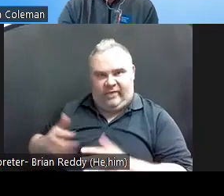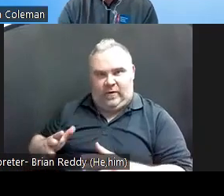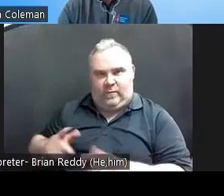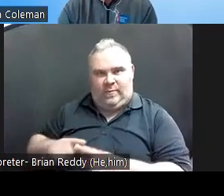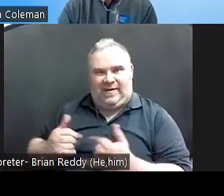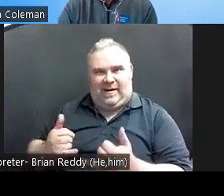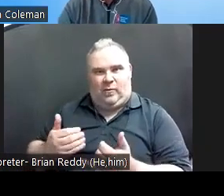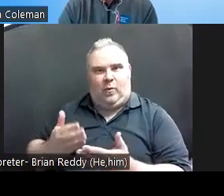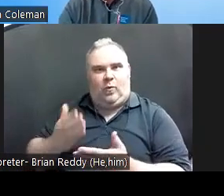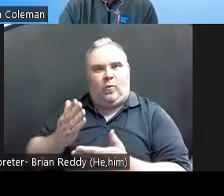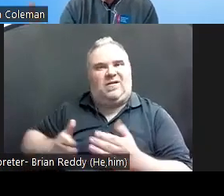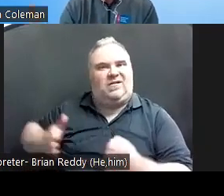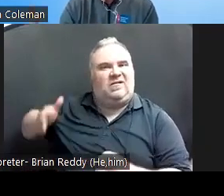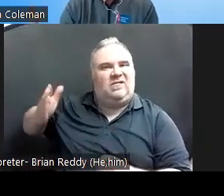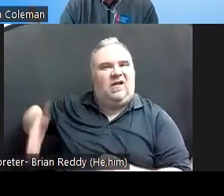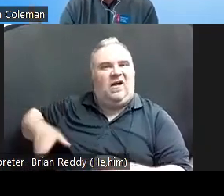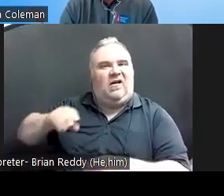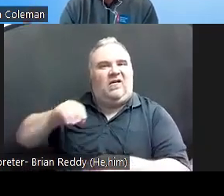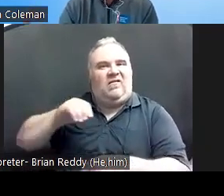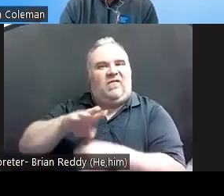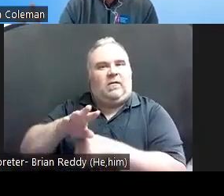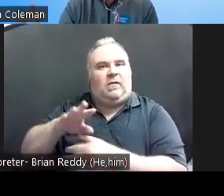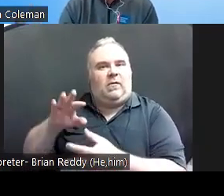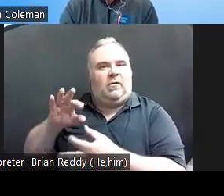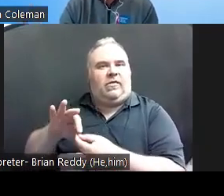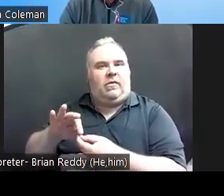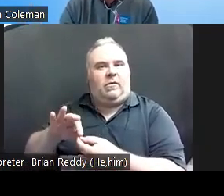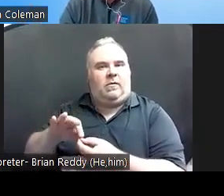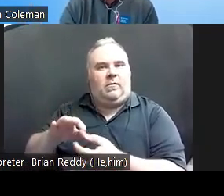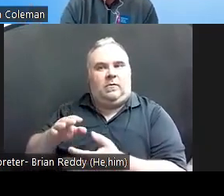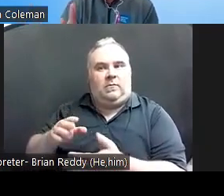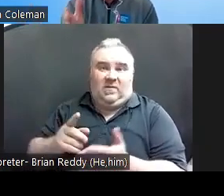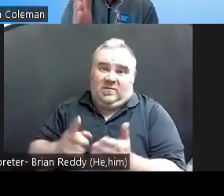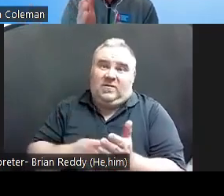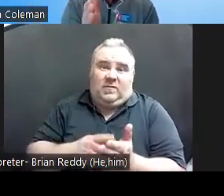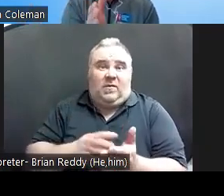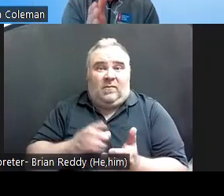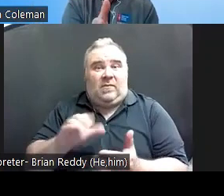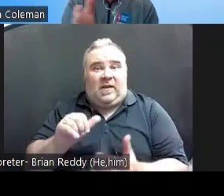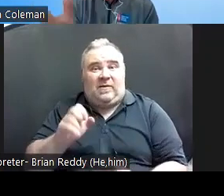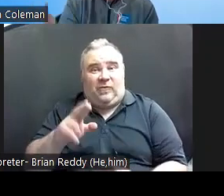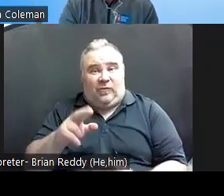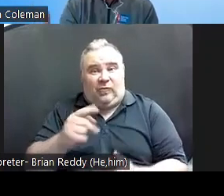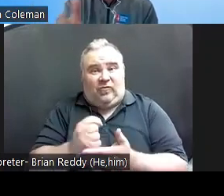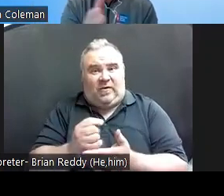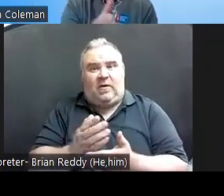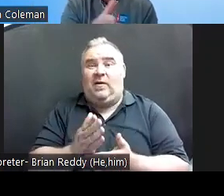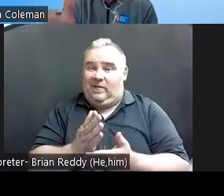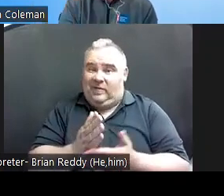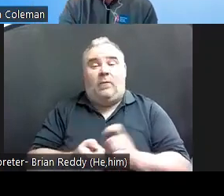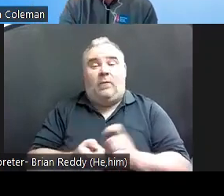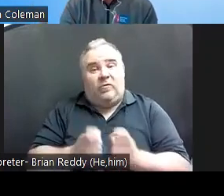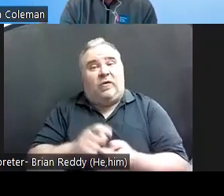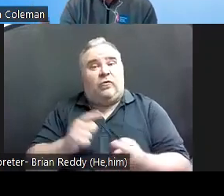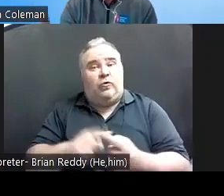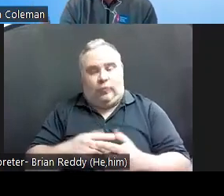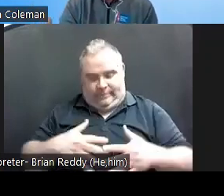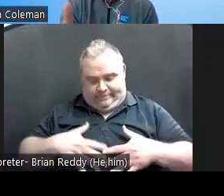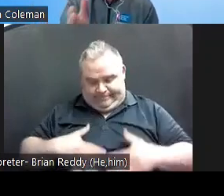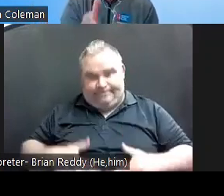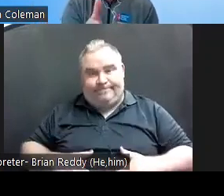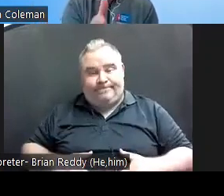going to stick with me? You know, sometimes the reality of cancer treatment is that some changes to your physical